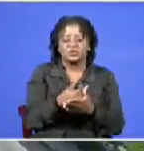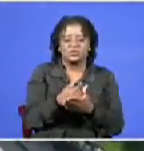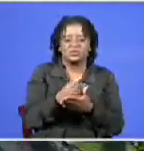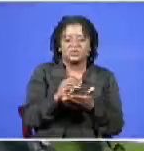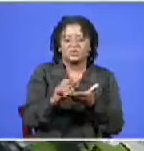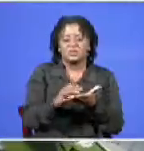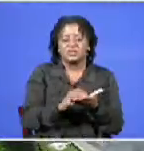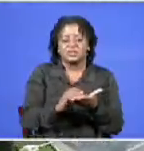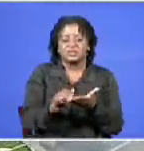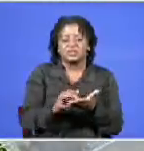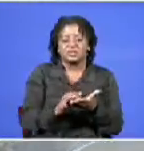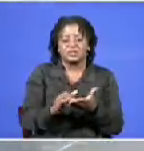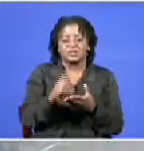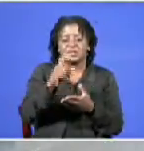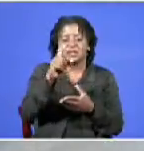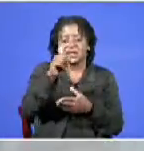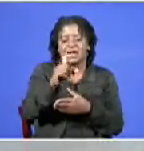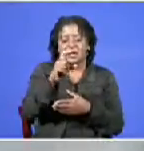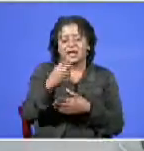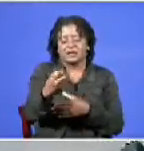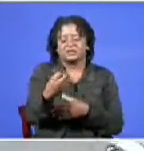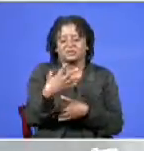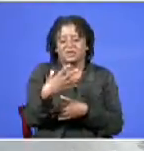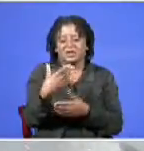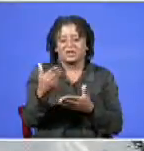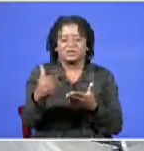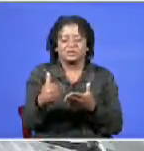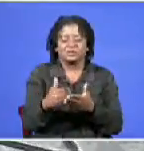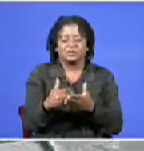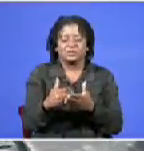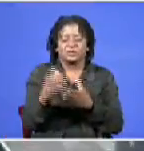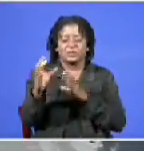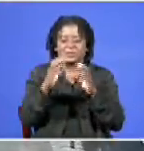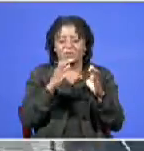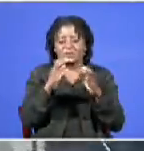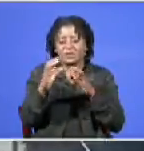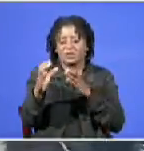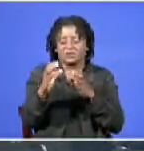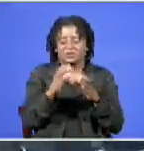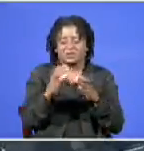machines and the introduction of a new picture archiving and communications or PACS system.